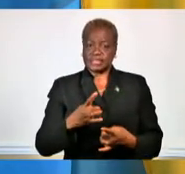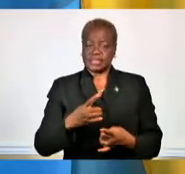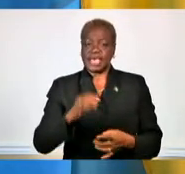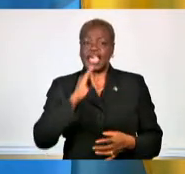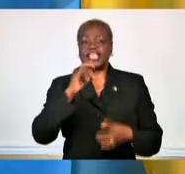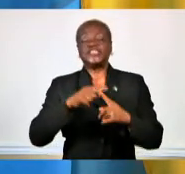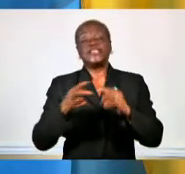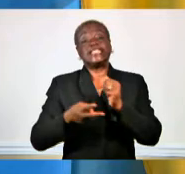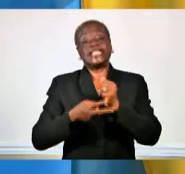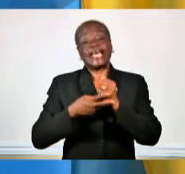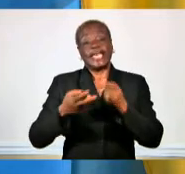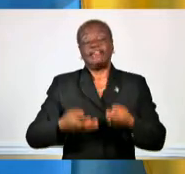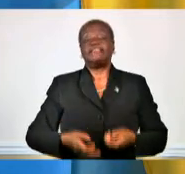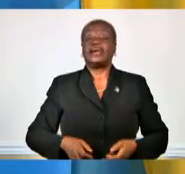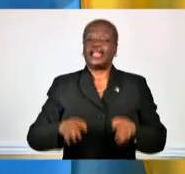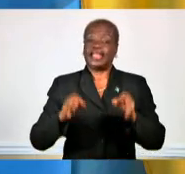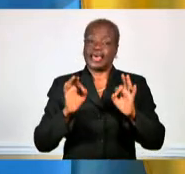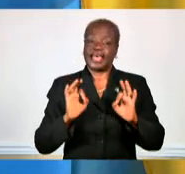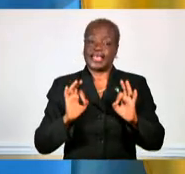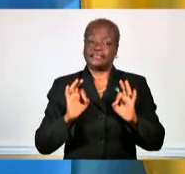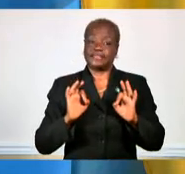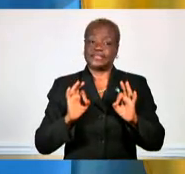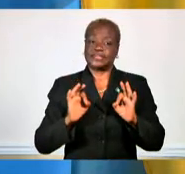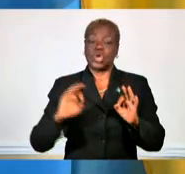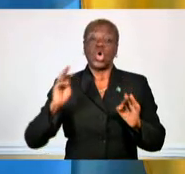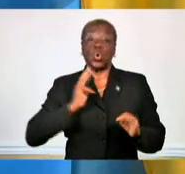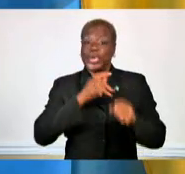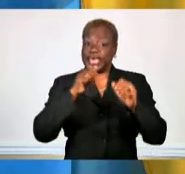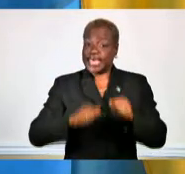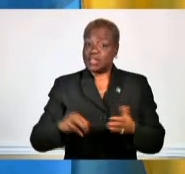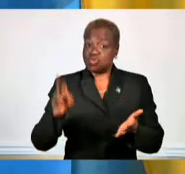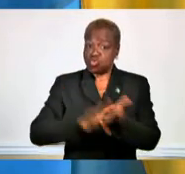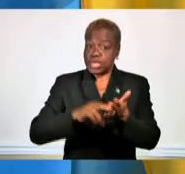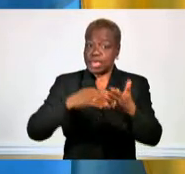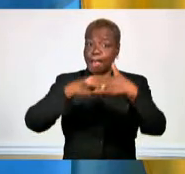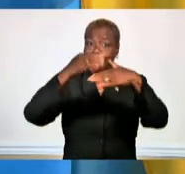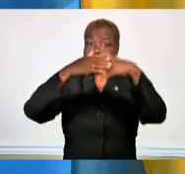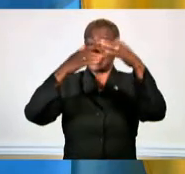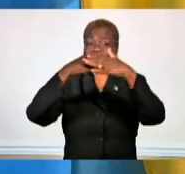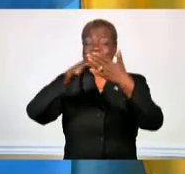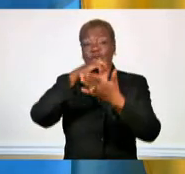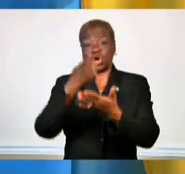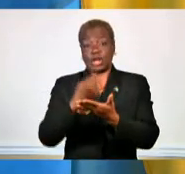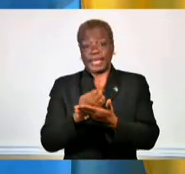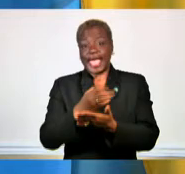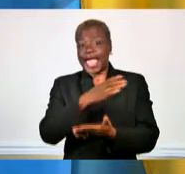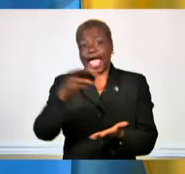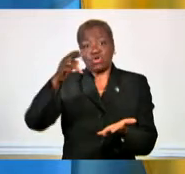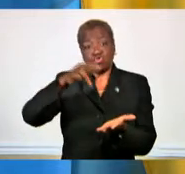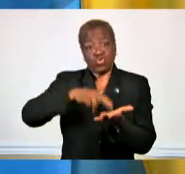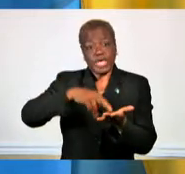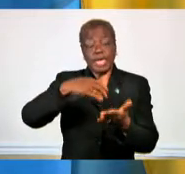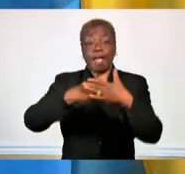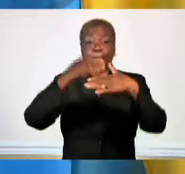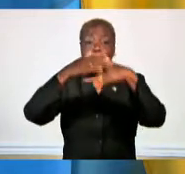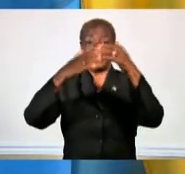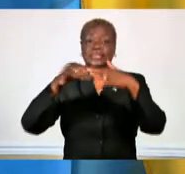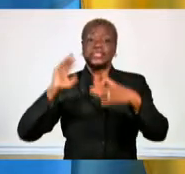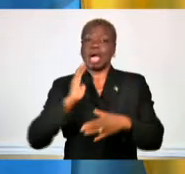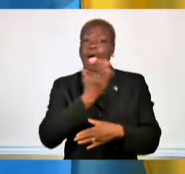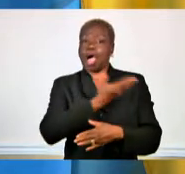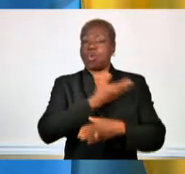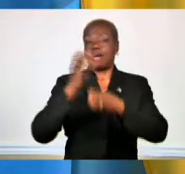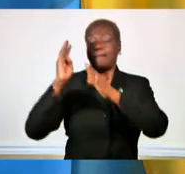is to save lives. We can rebuild our economy and we can rebuild our